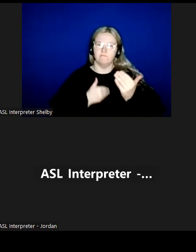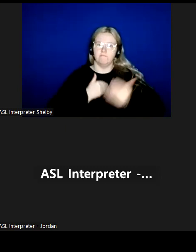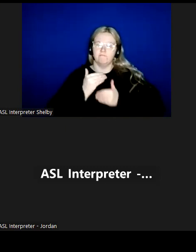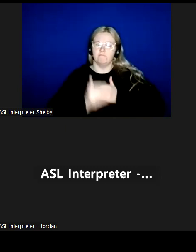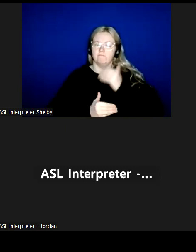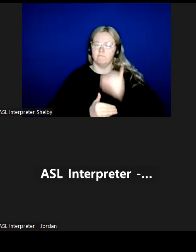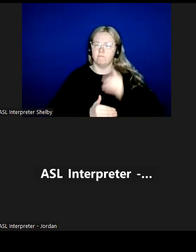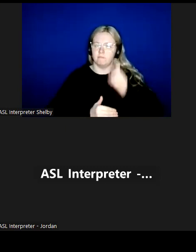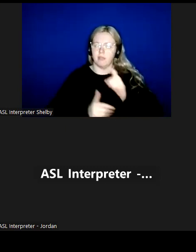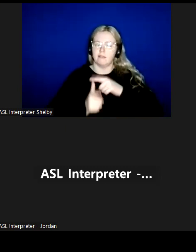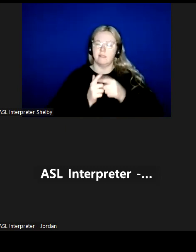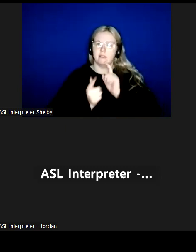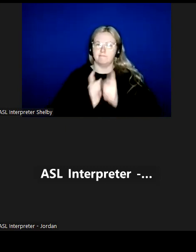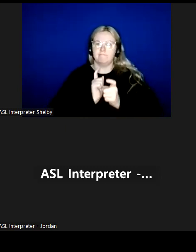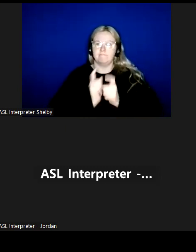to adjust to this loss.